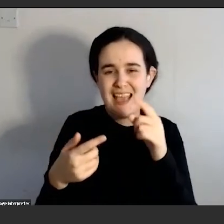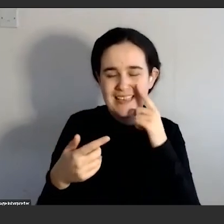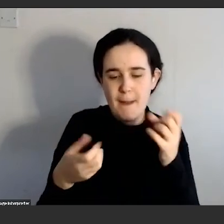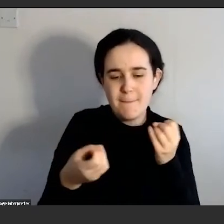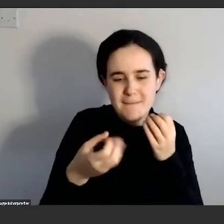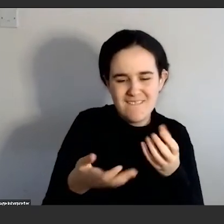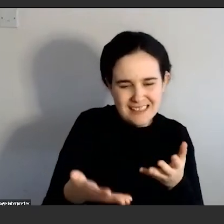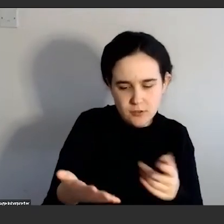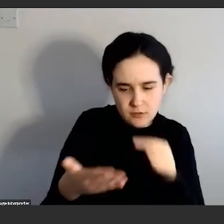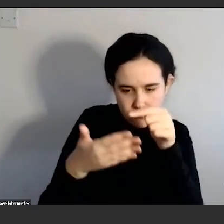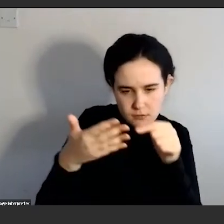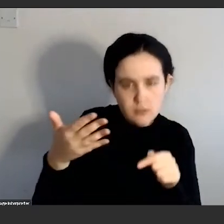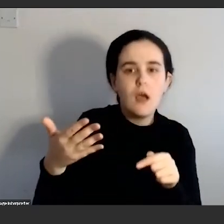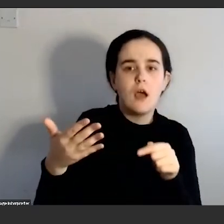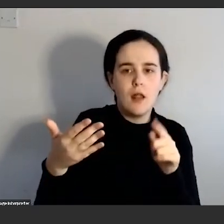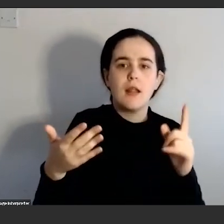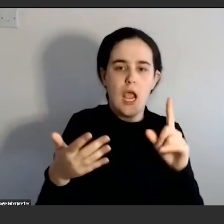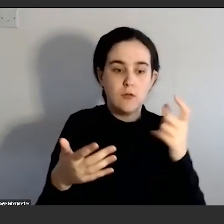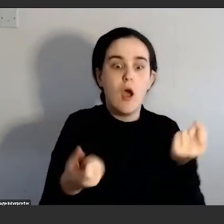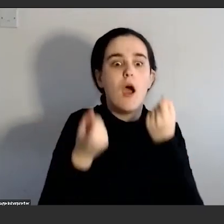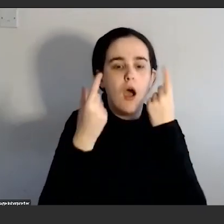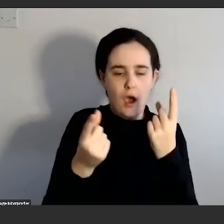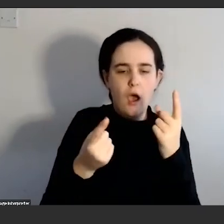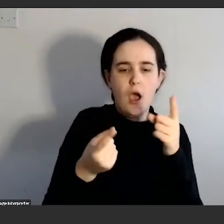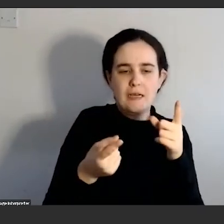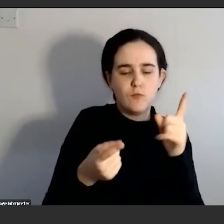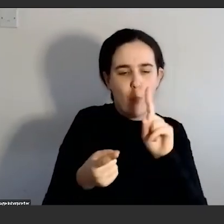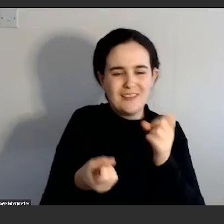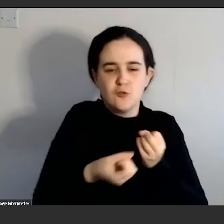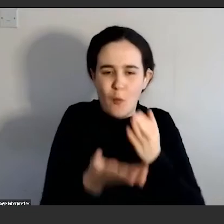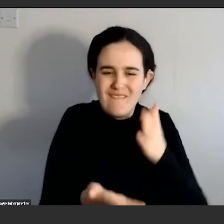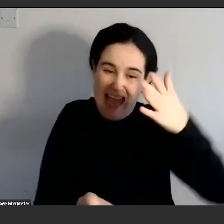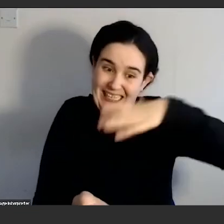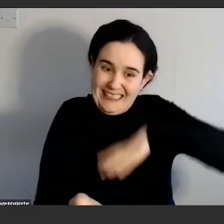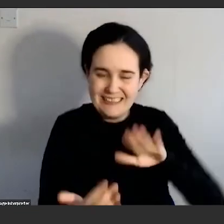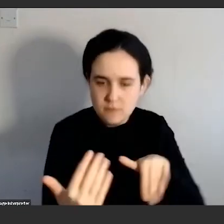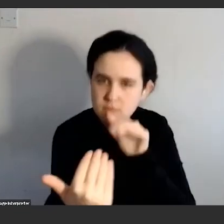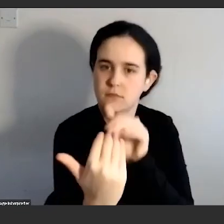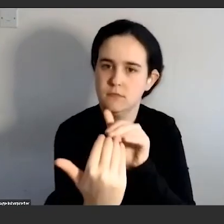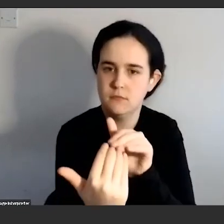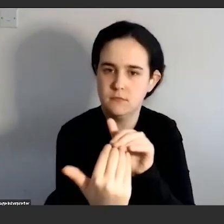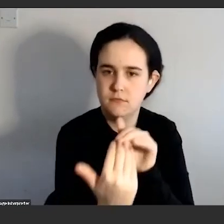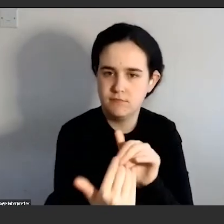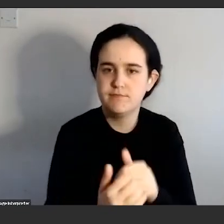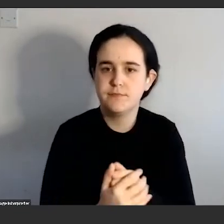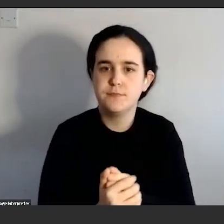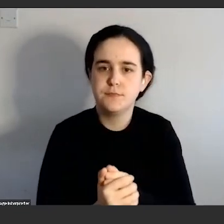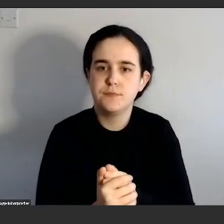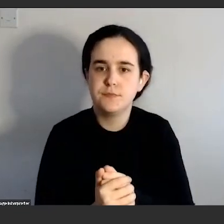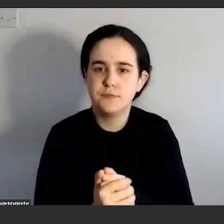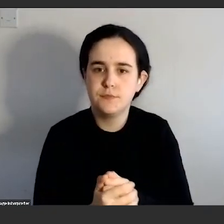working for more than 4 decades, since 1979, in the field of physical rehabilitation in some of the